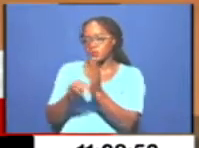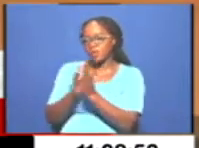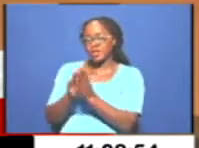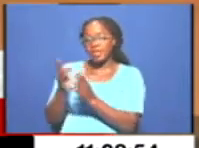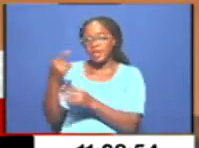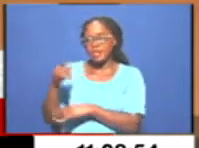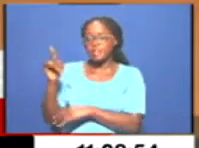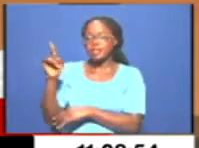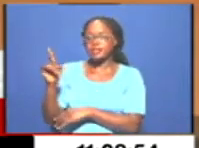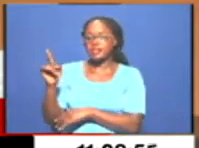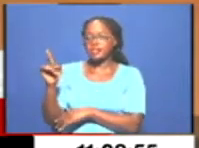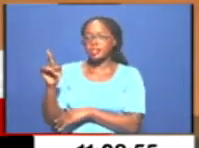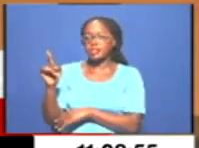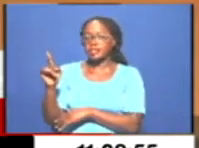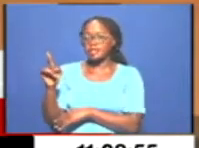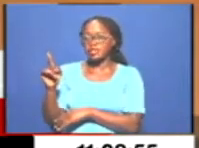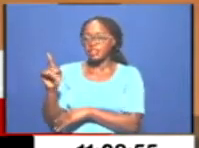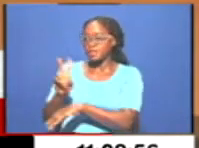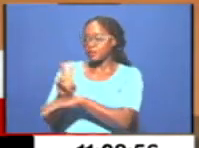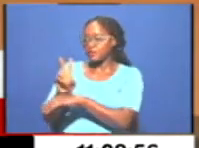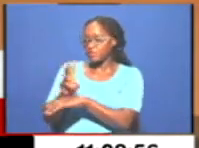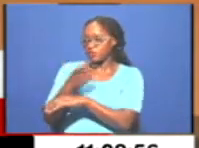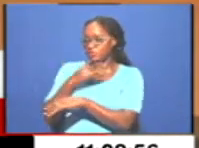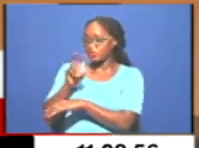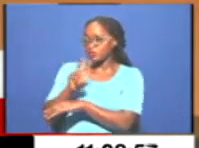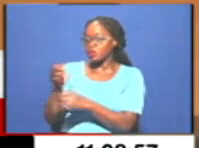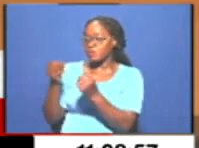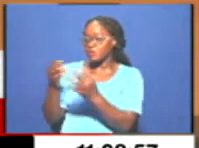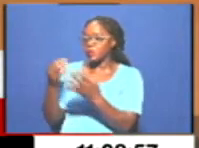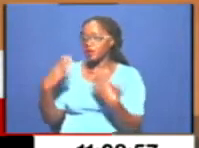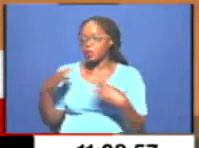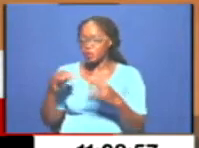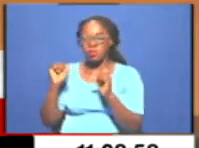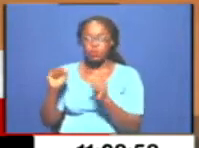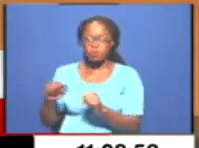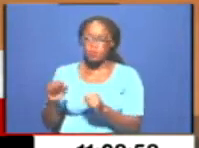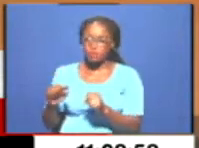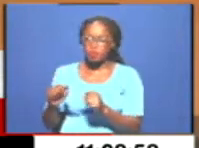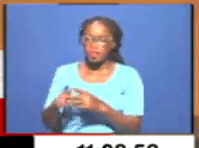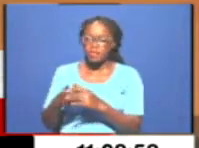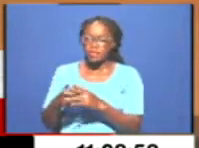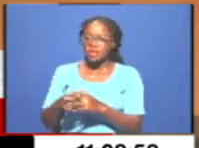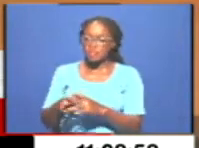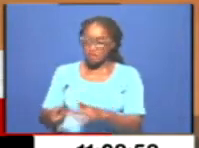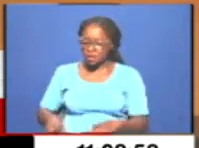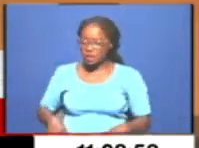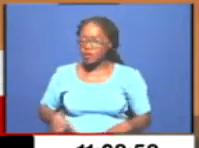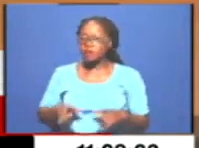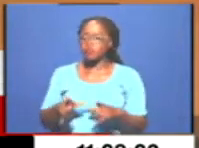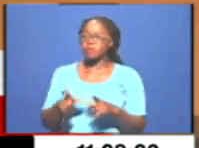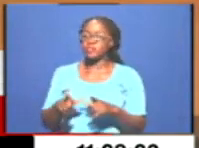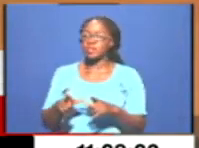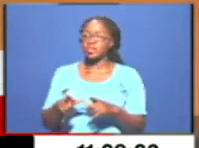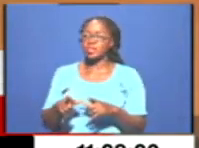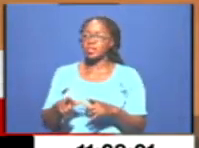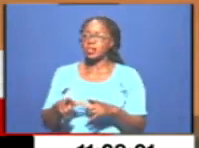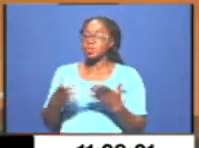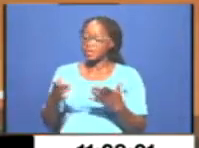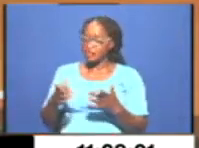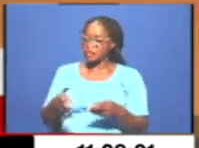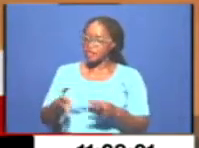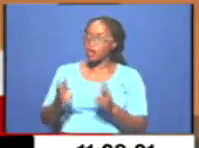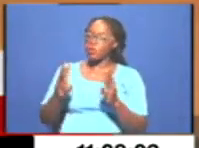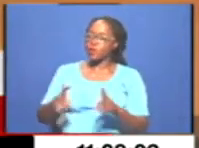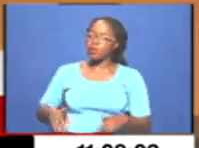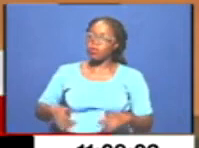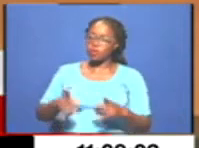are values we'd wish to see as many people as possible start living them. We say Olympicism is a way of life. So we are